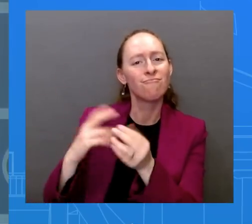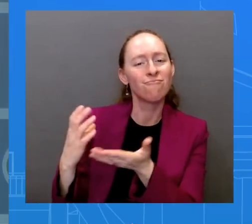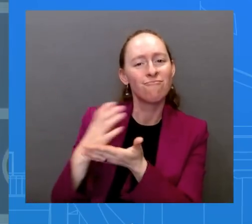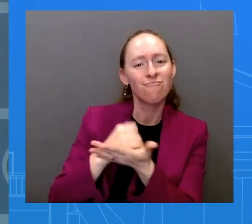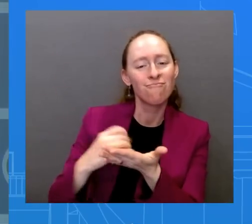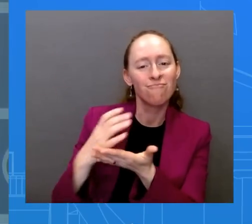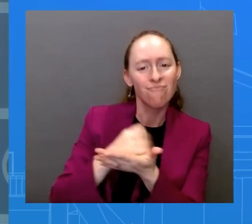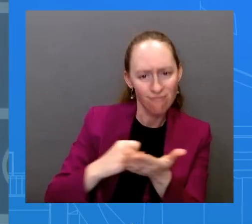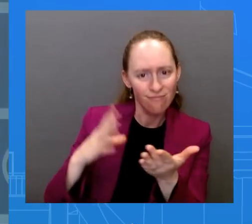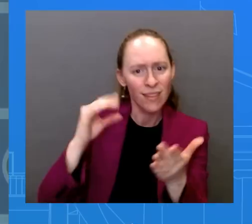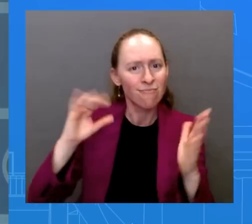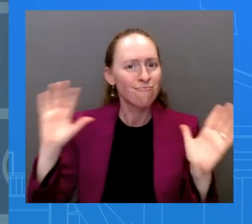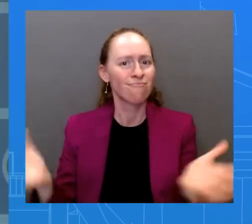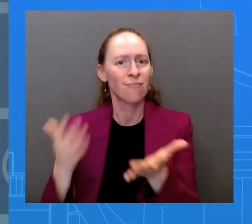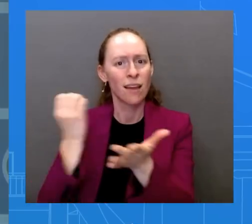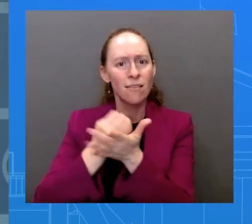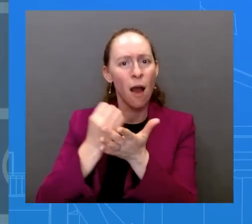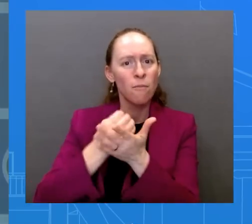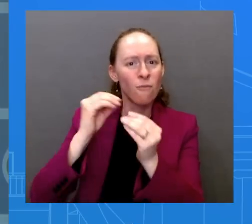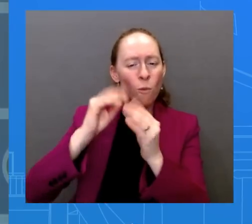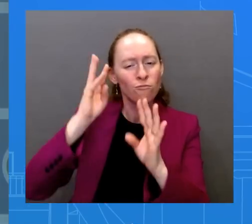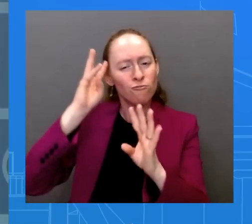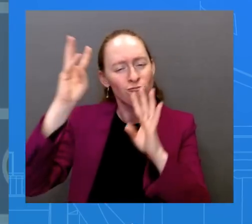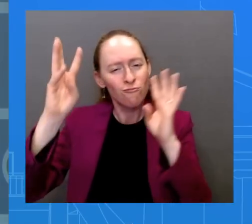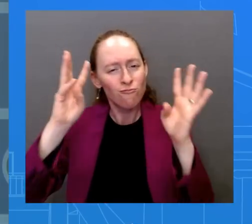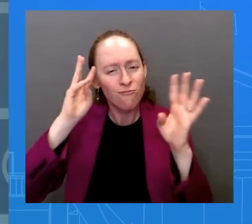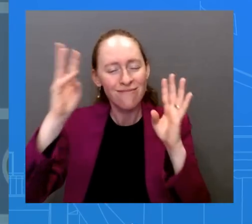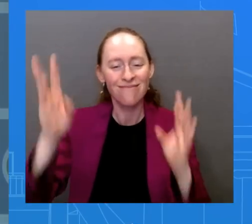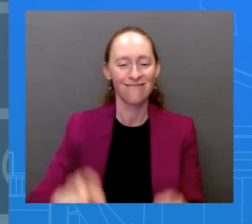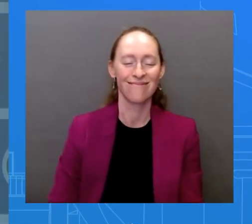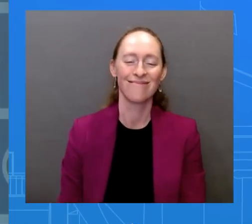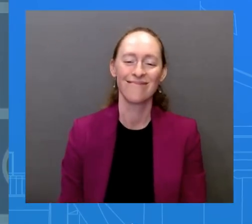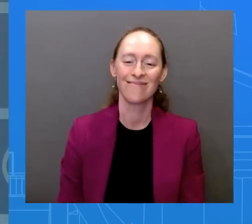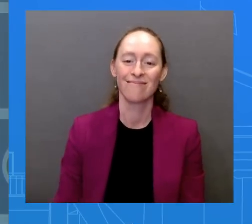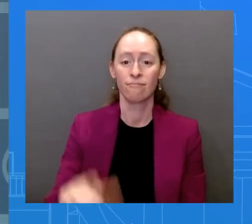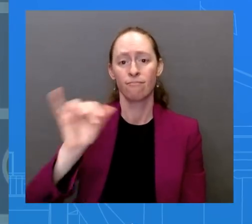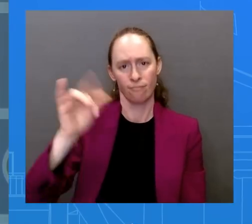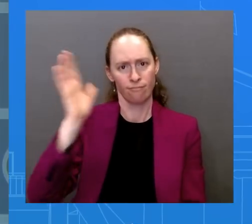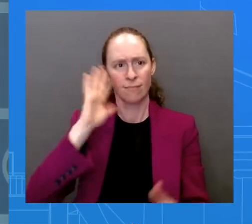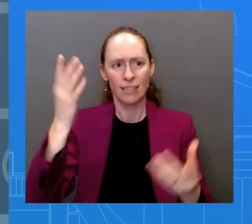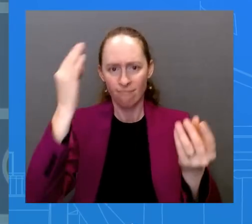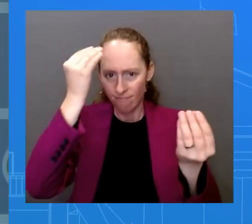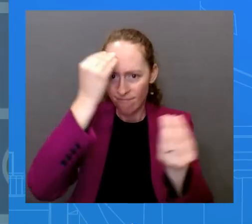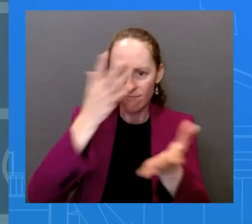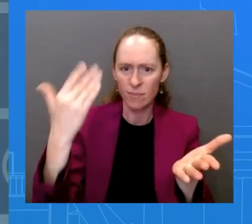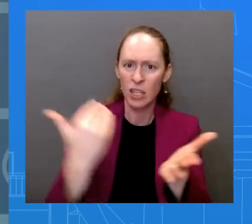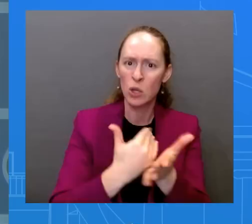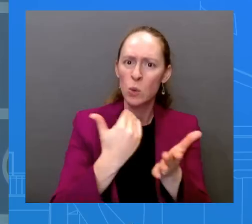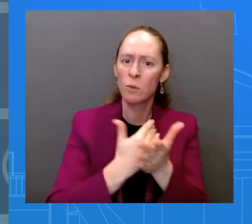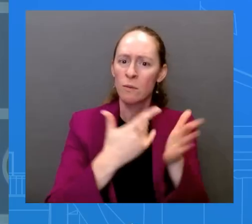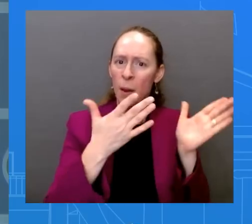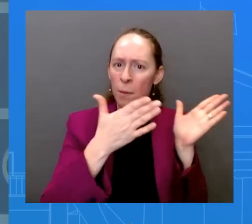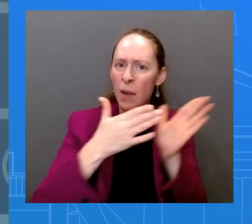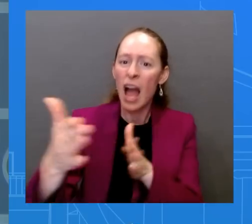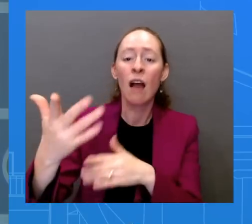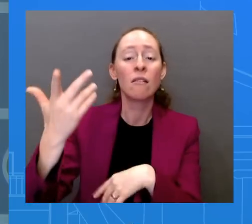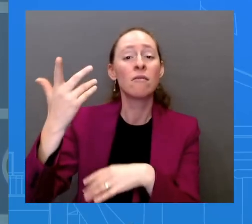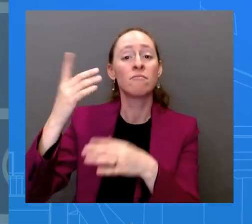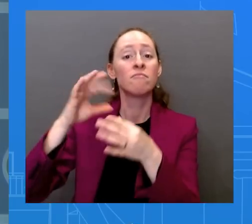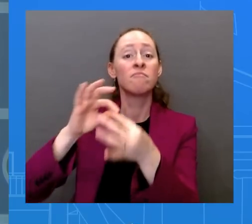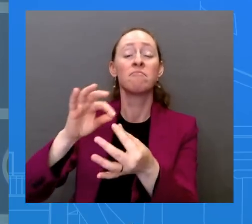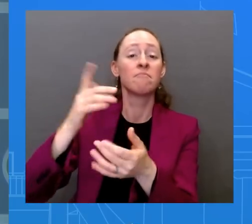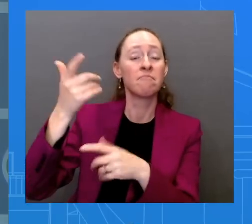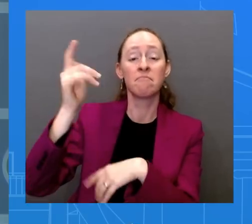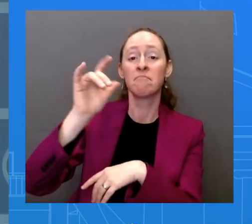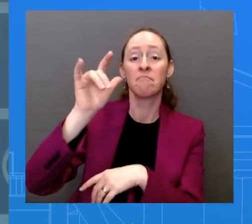President will also announce new action to spur competition among airlines, expose and limit airline fees, and most